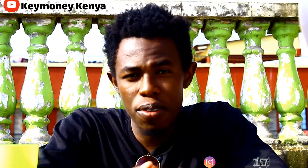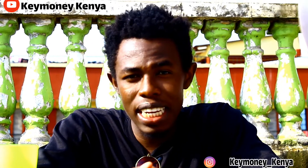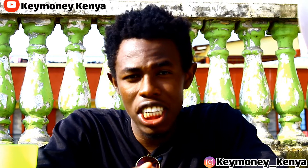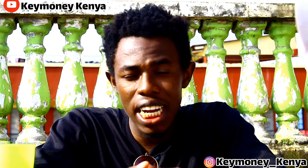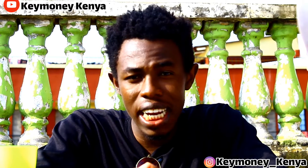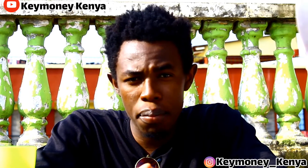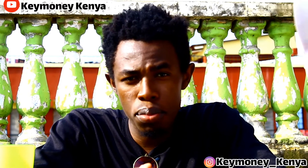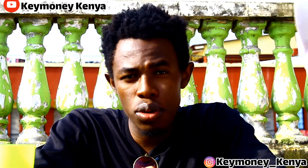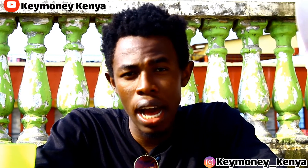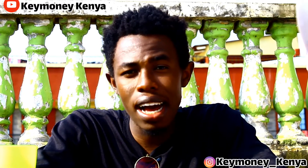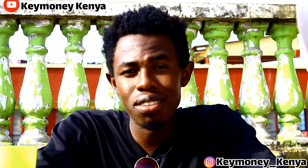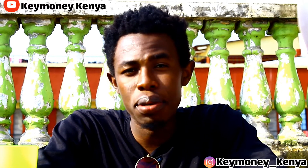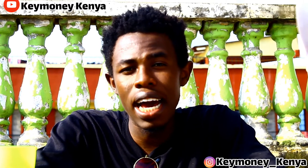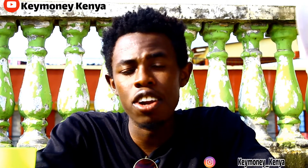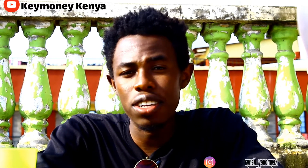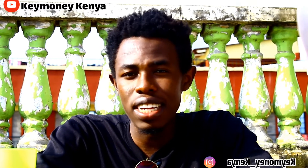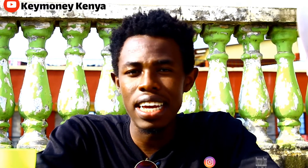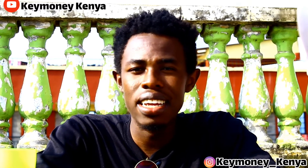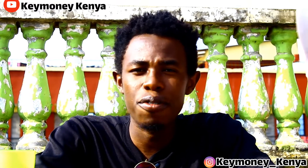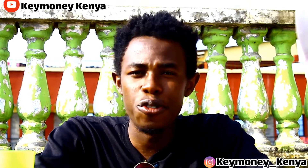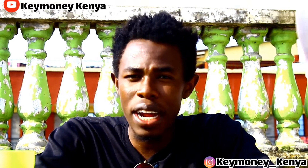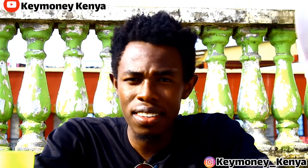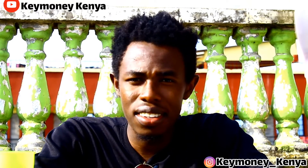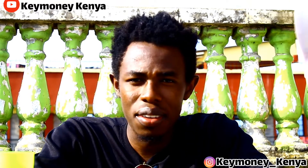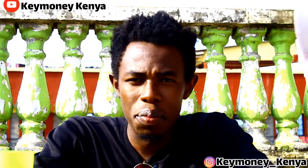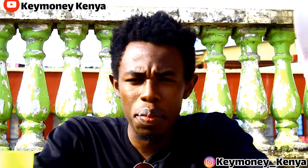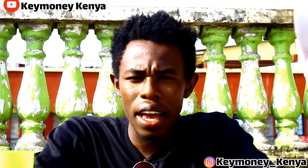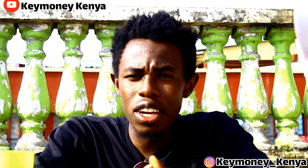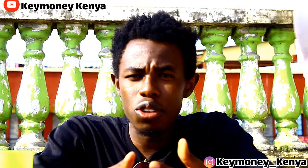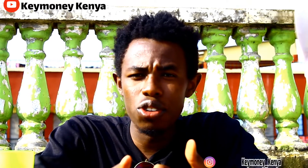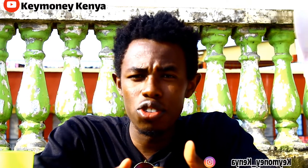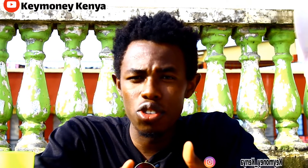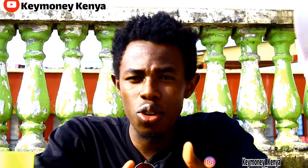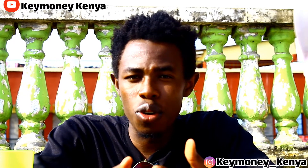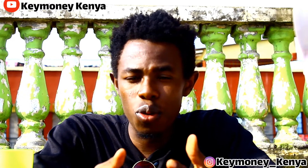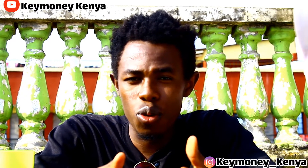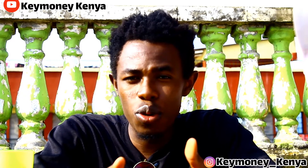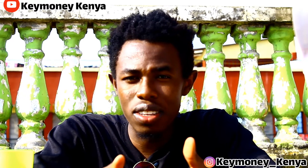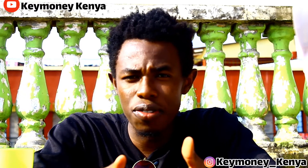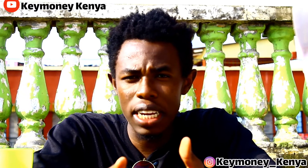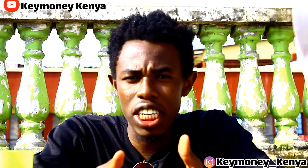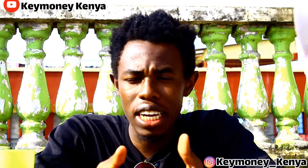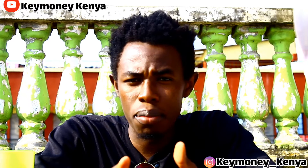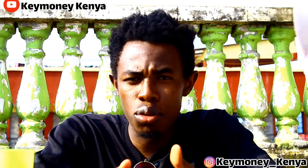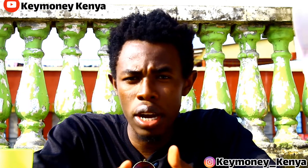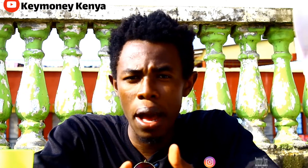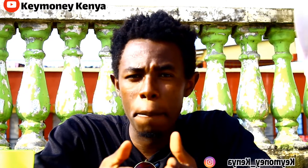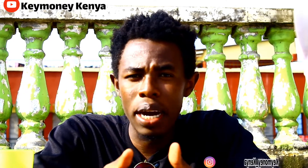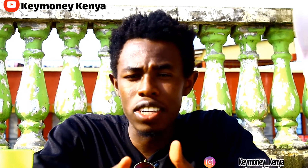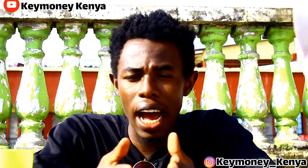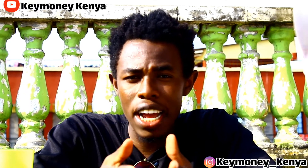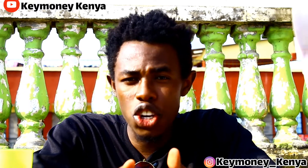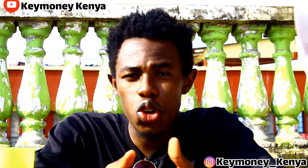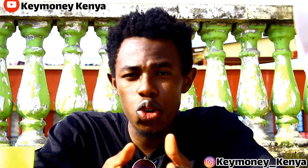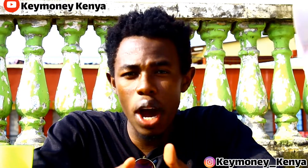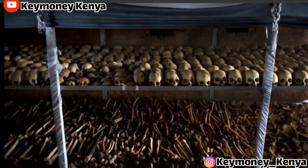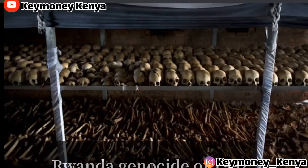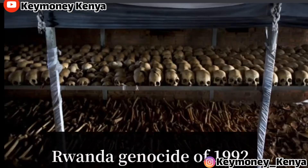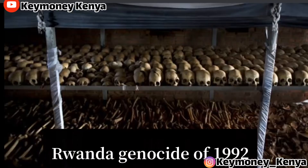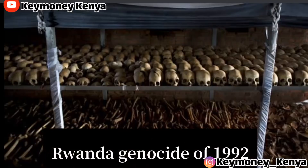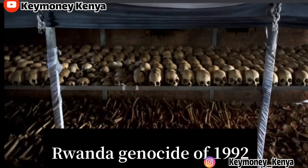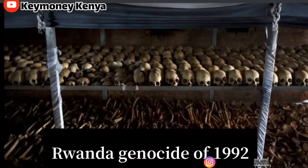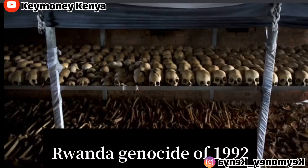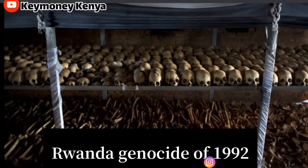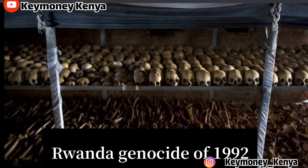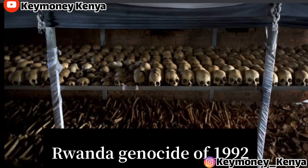criminal Felician Kabuga has been arrested in France. I know you don't know who is Felician Kabuga, but I know you